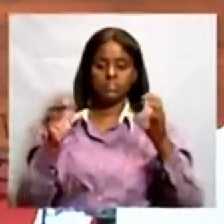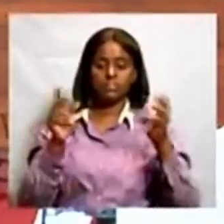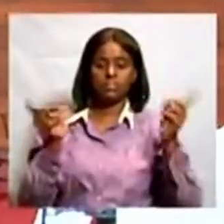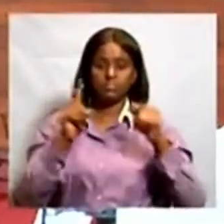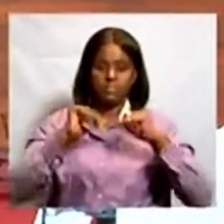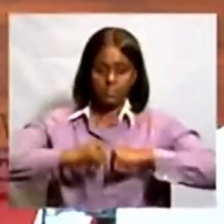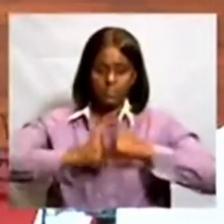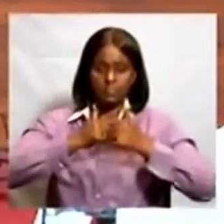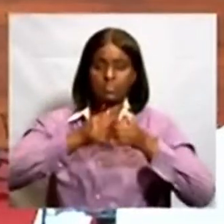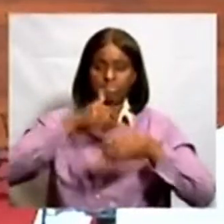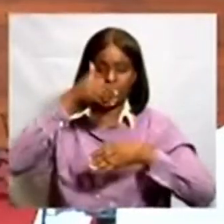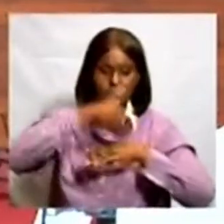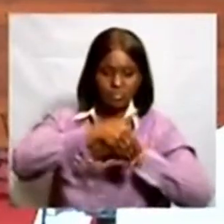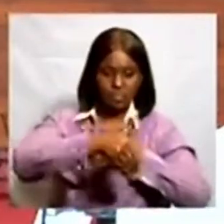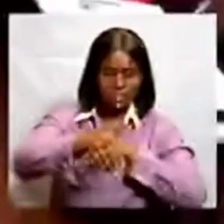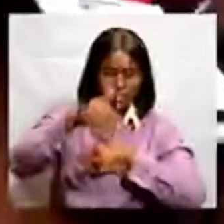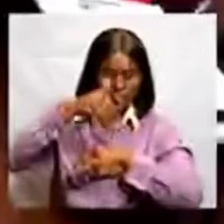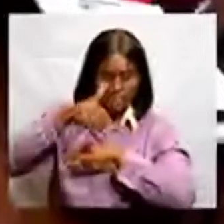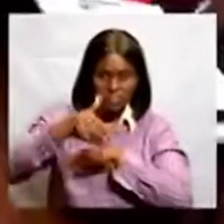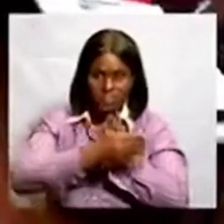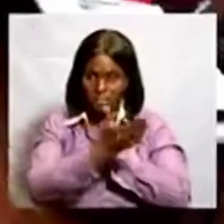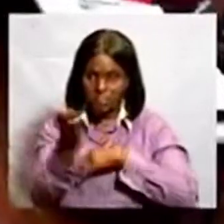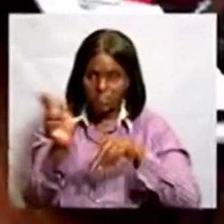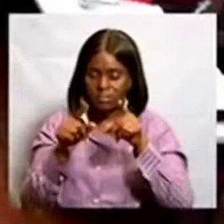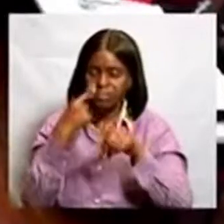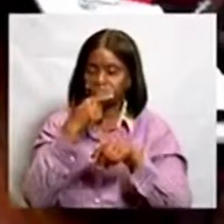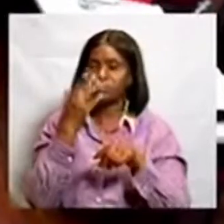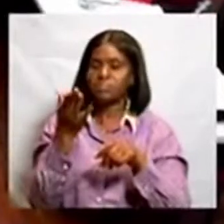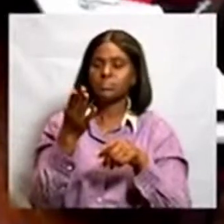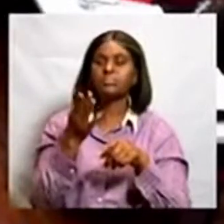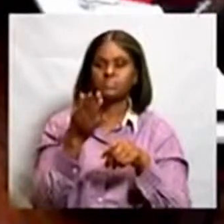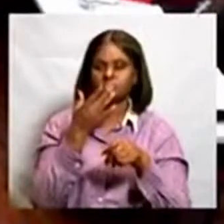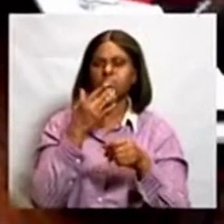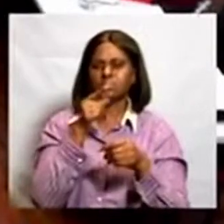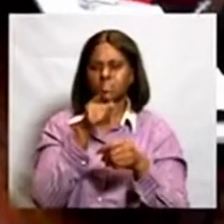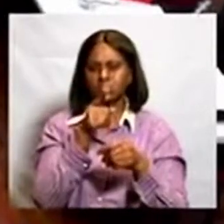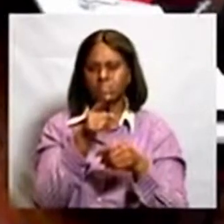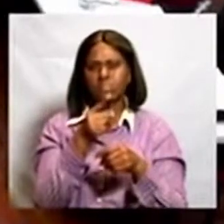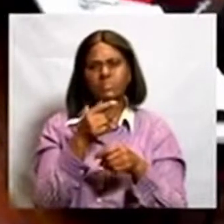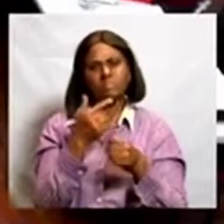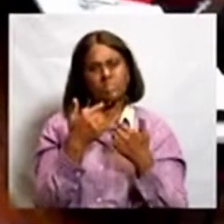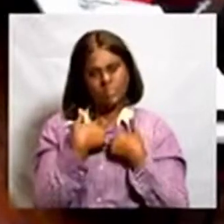we deregister, these people who were there are extremely inconvenienced.